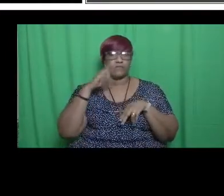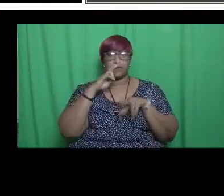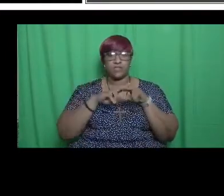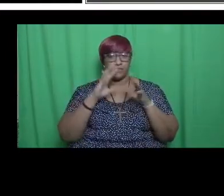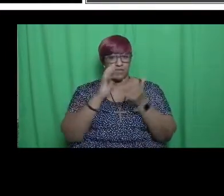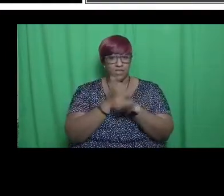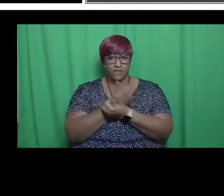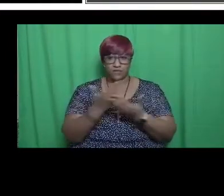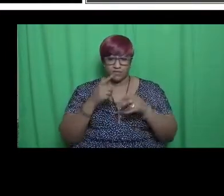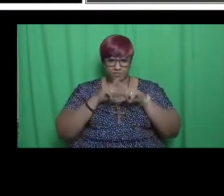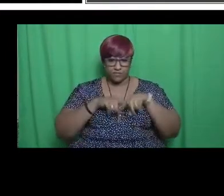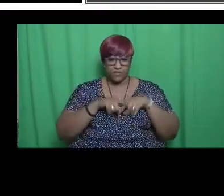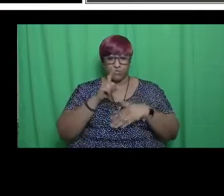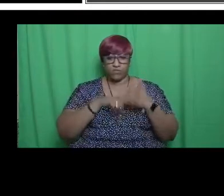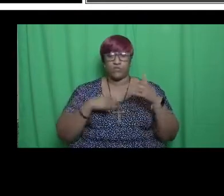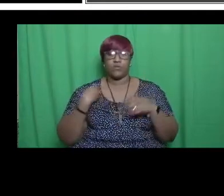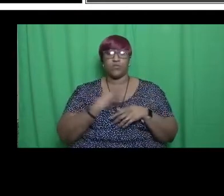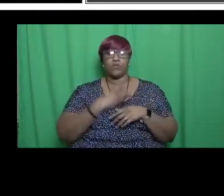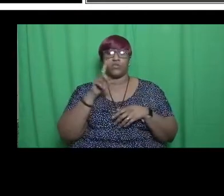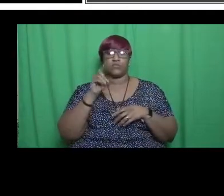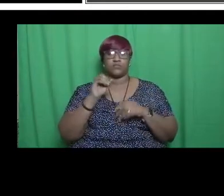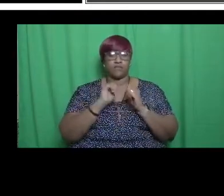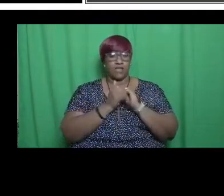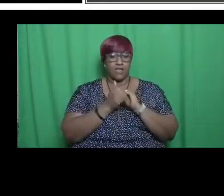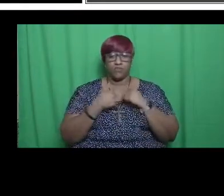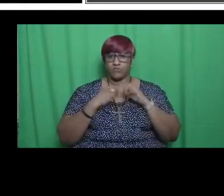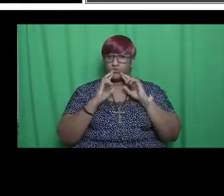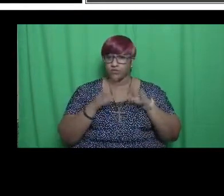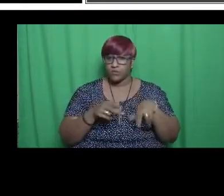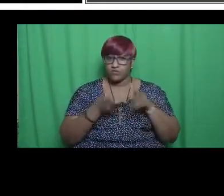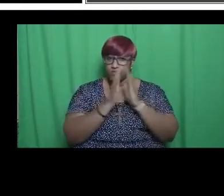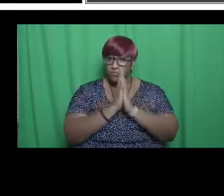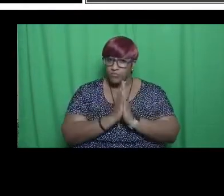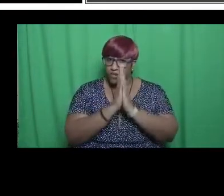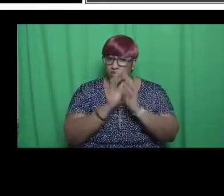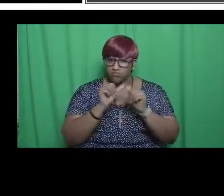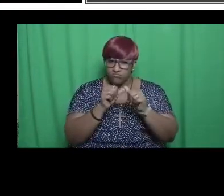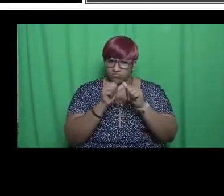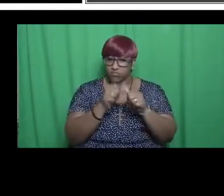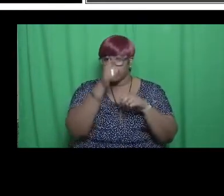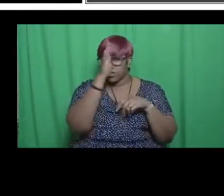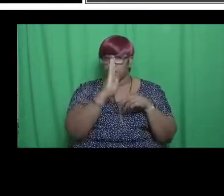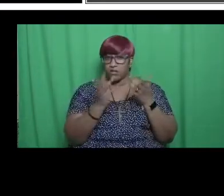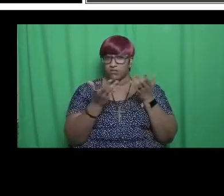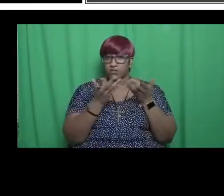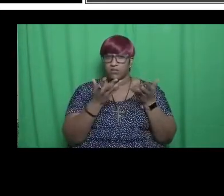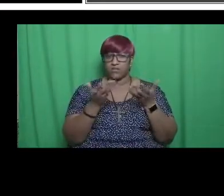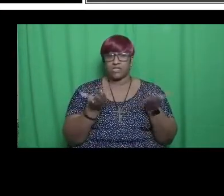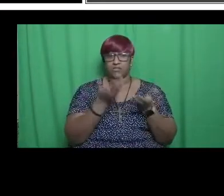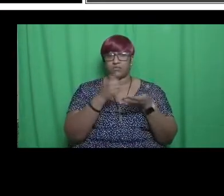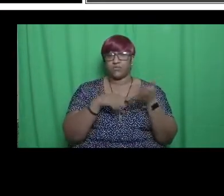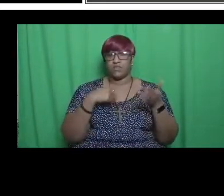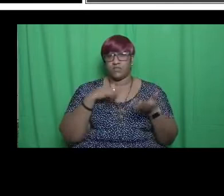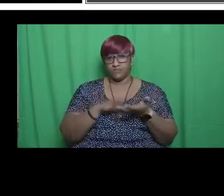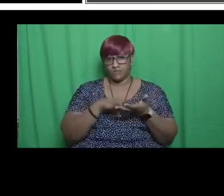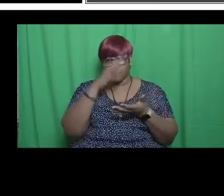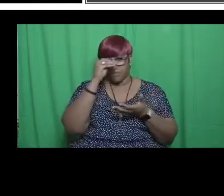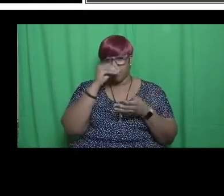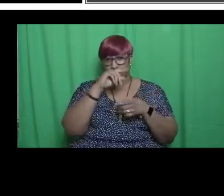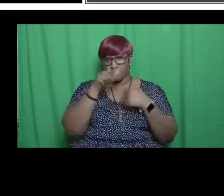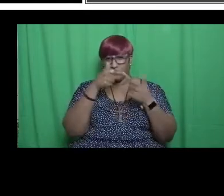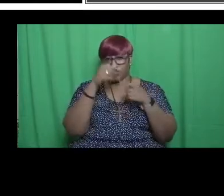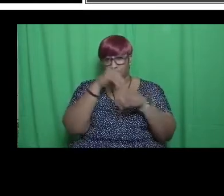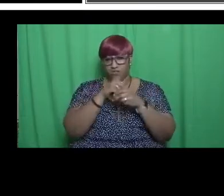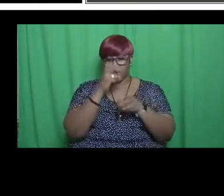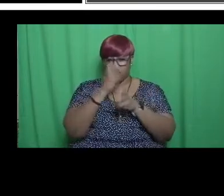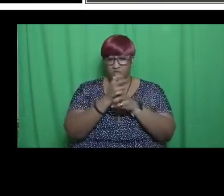what we do. How do we respond? Do we pray? Do we stay faithful? But here's what I've learned, that when you're in a dark,